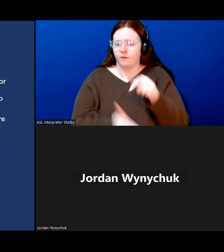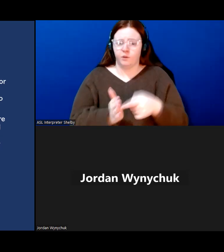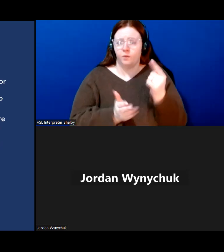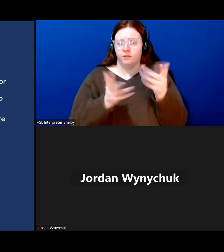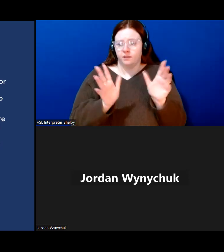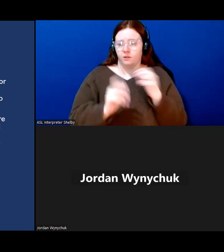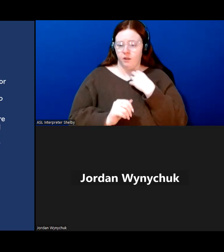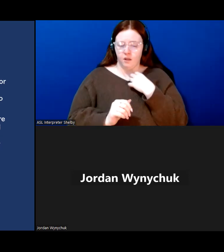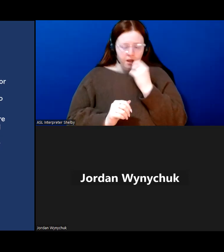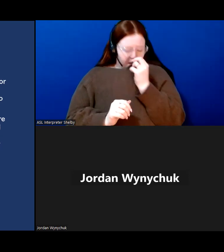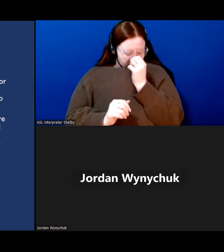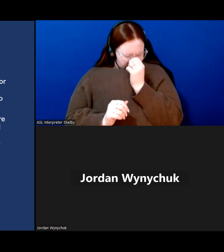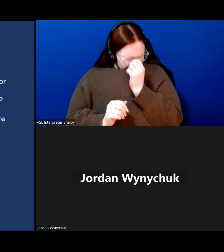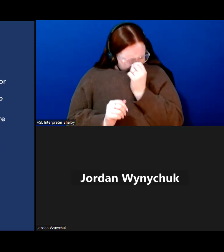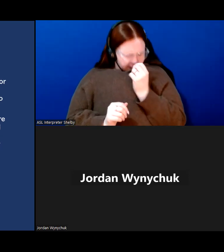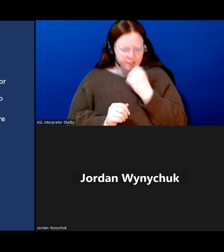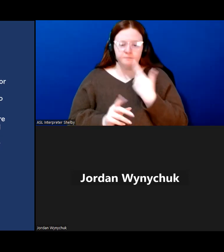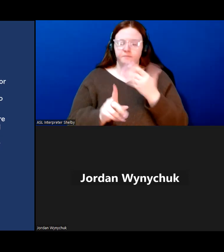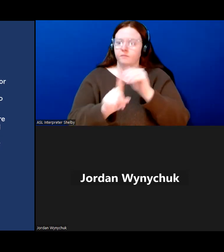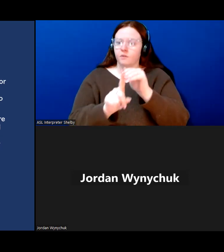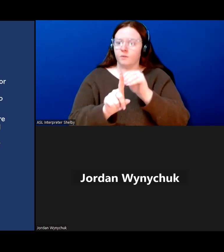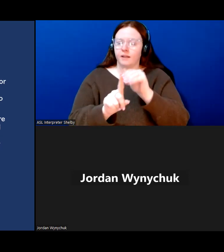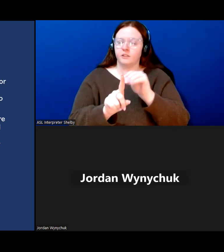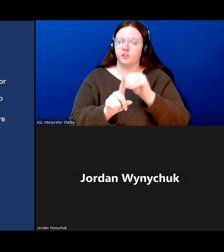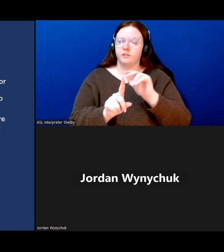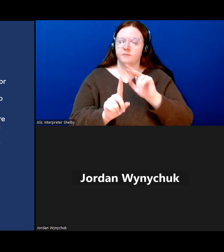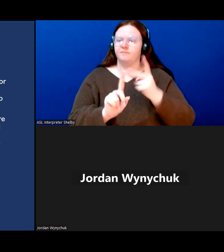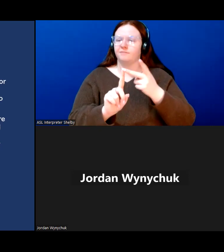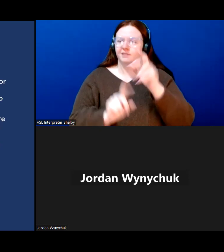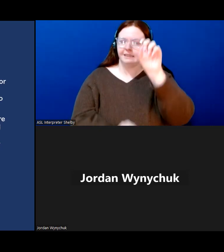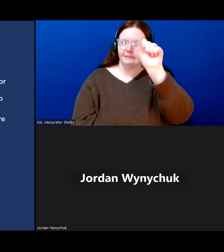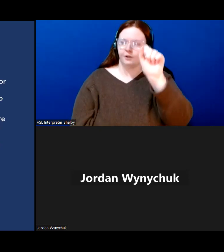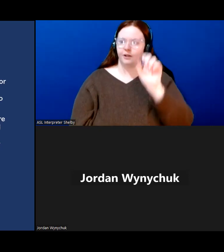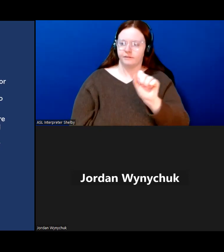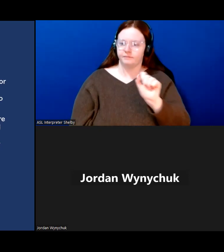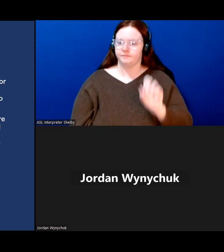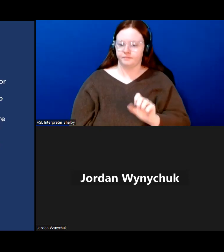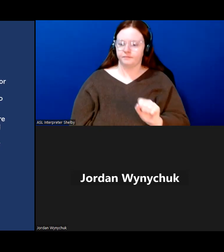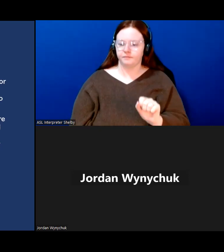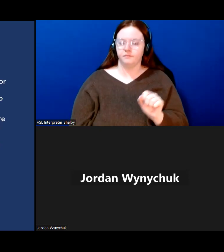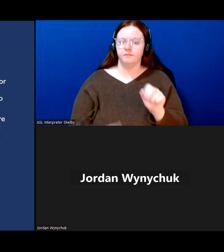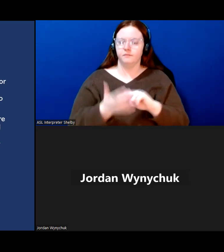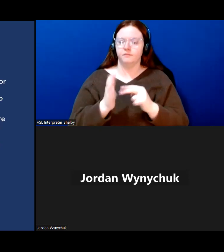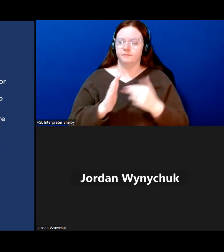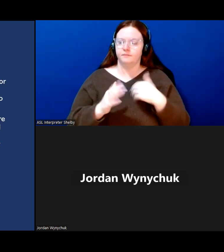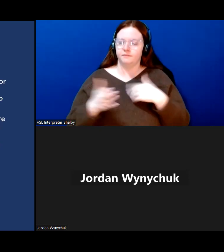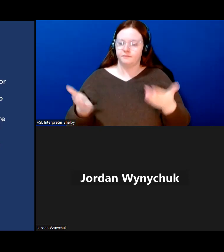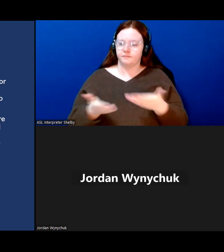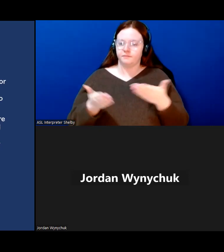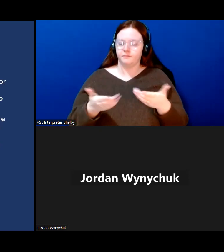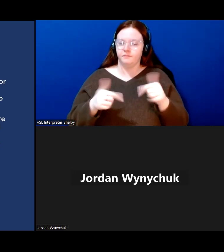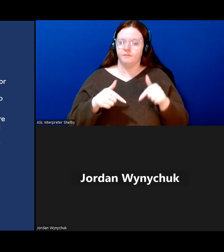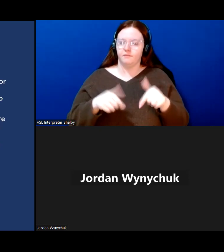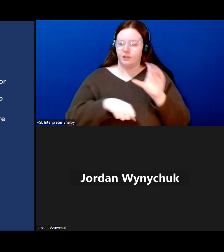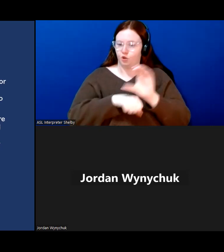Saturday. And we do a hybrid model. So we have it in person here at St. James United Church, which is where